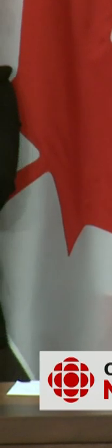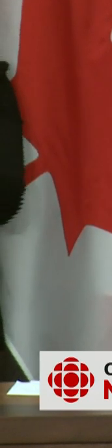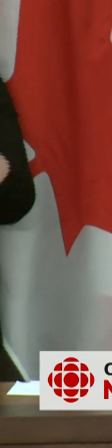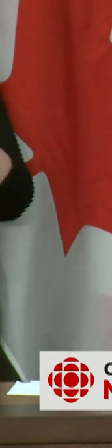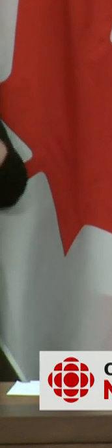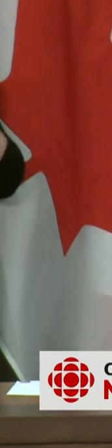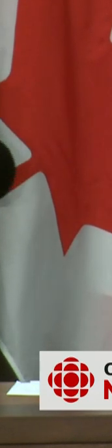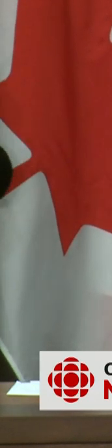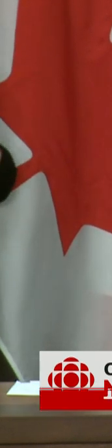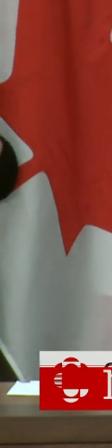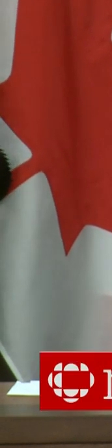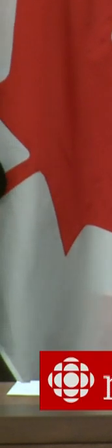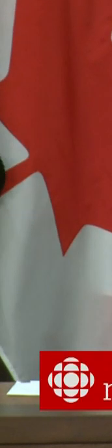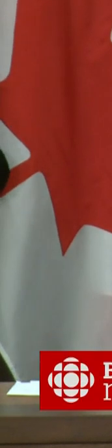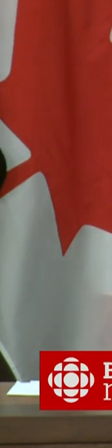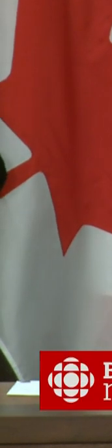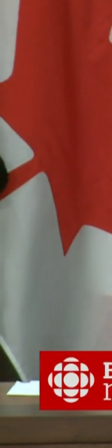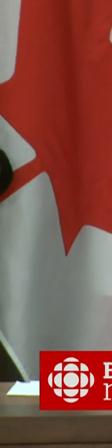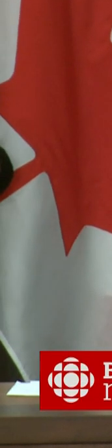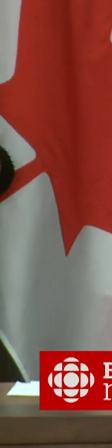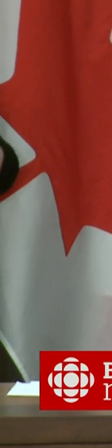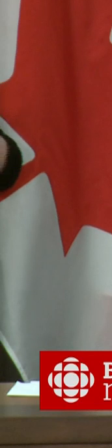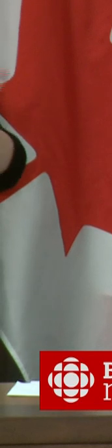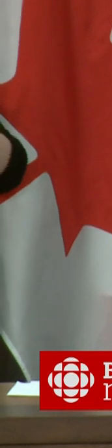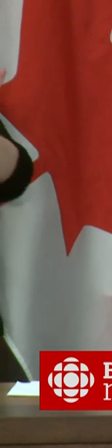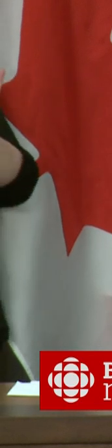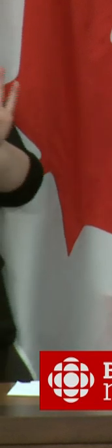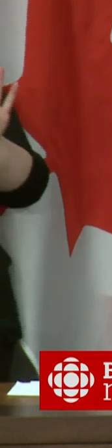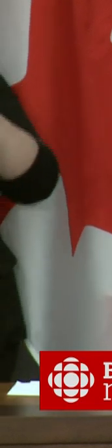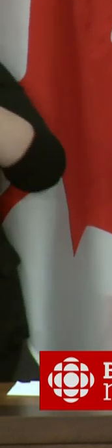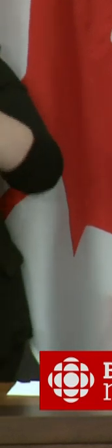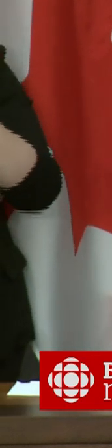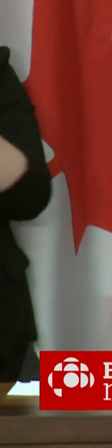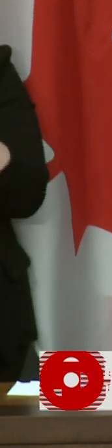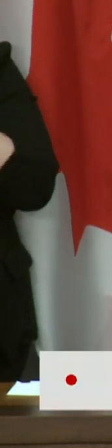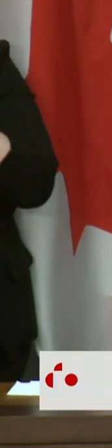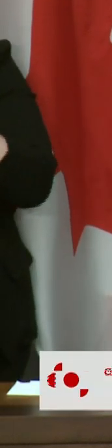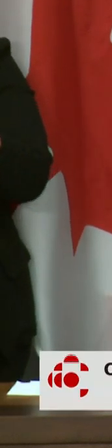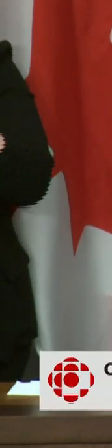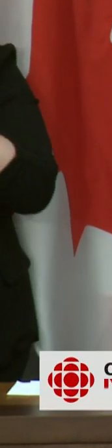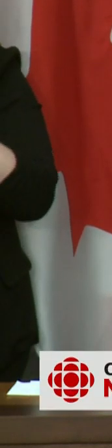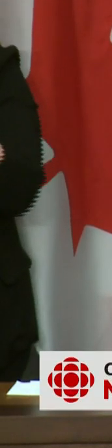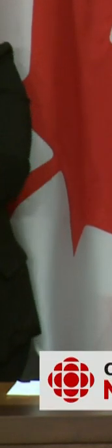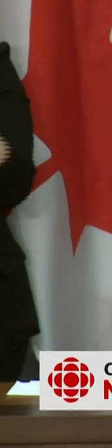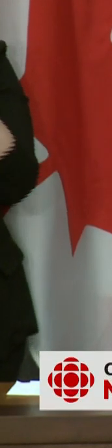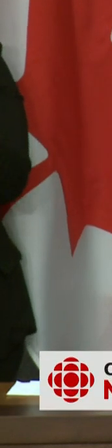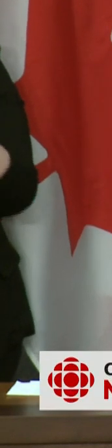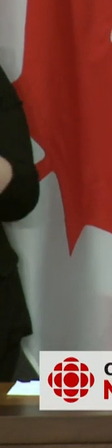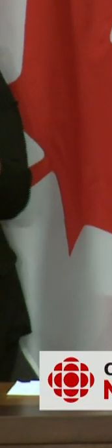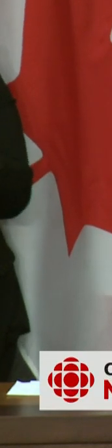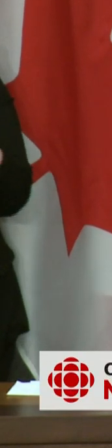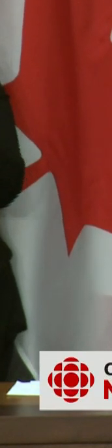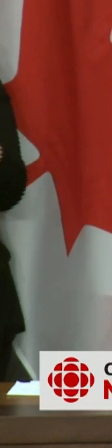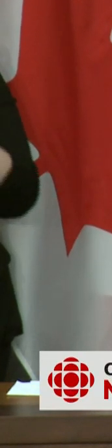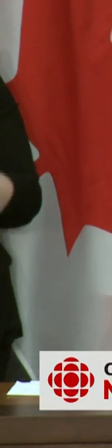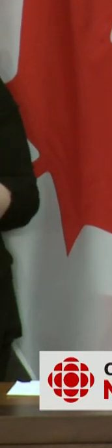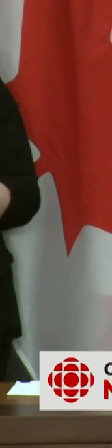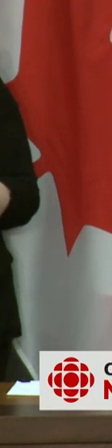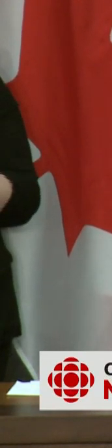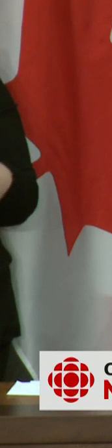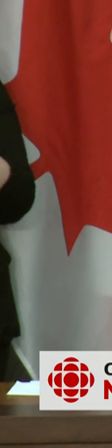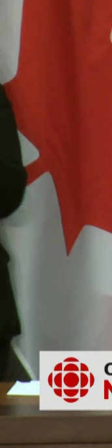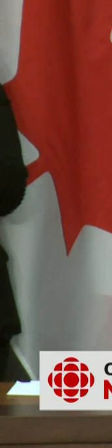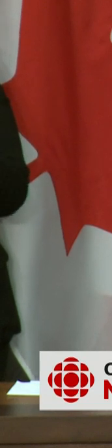more work to do as we have more information. I've been particularly pleased with the cooperation of the